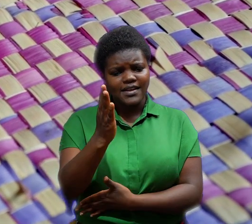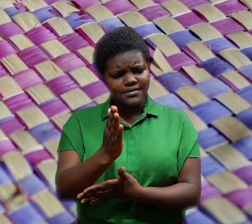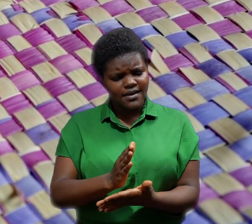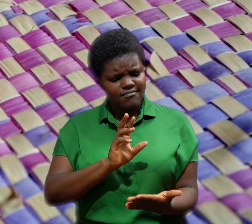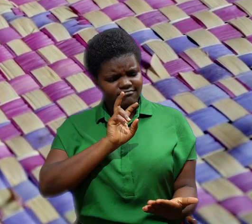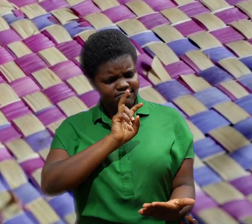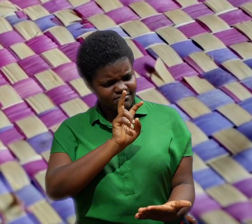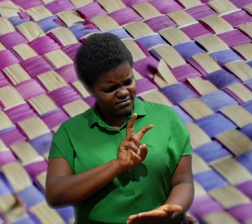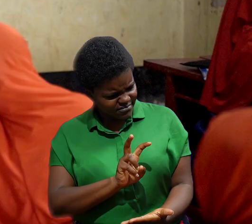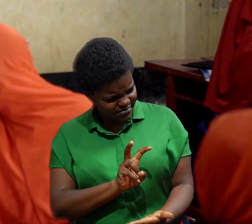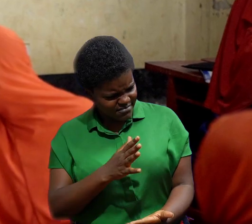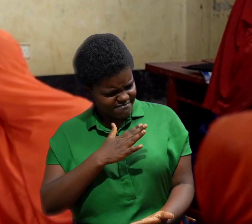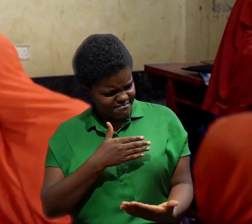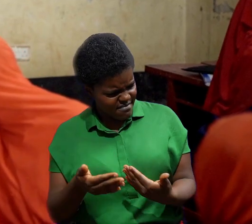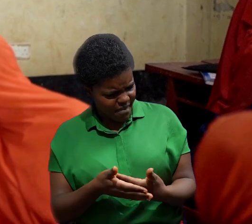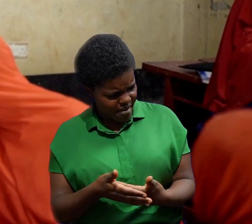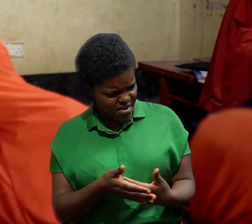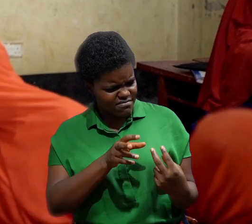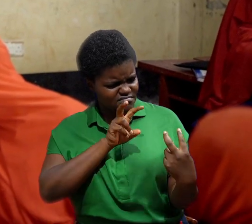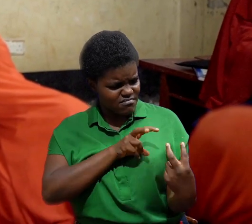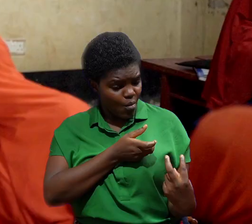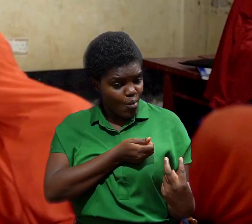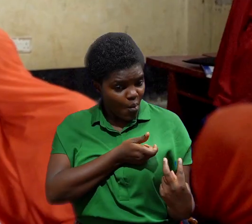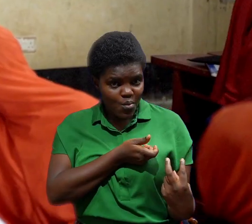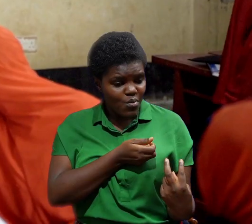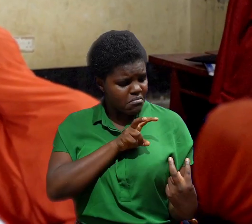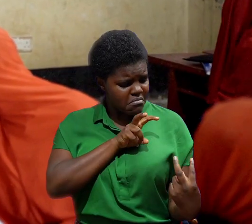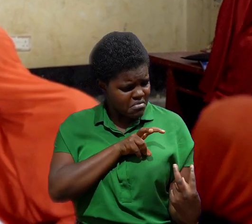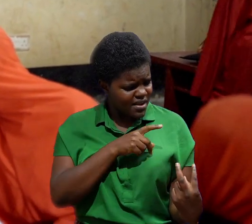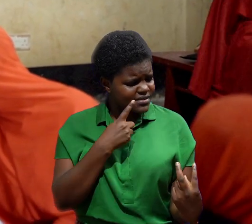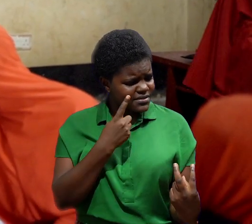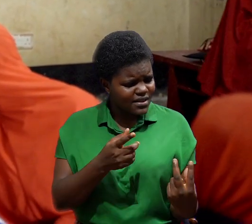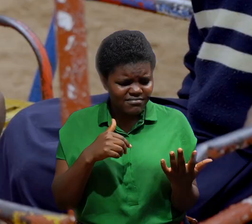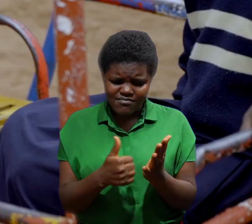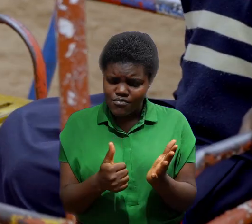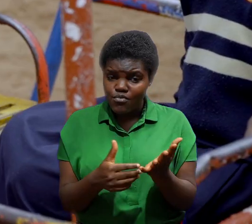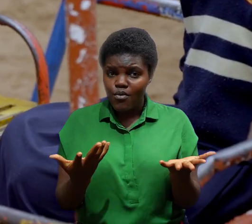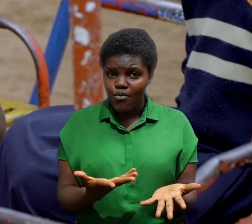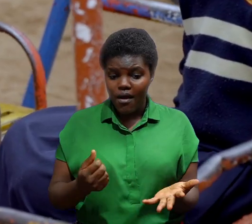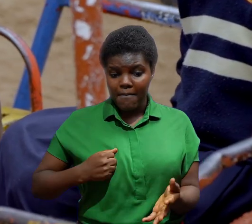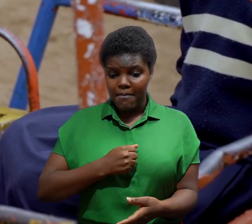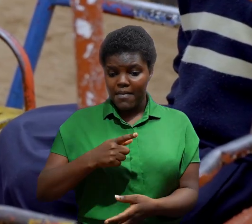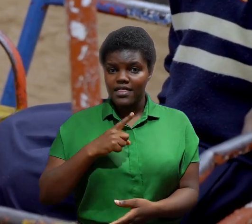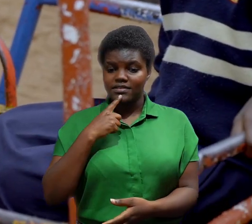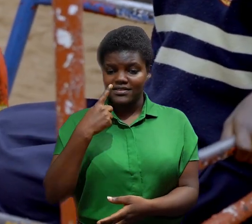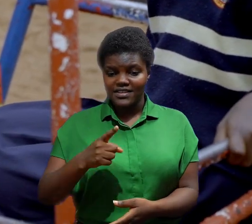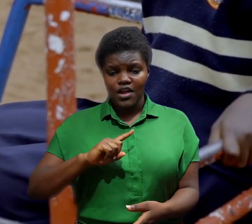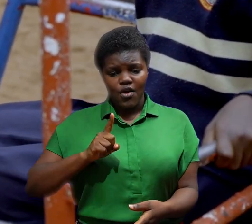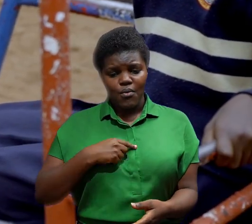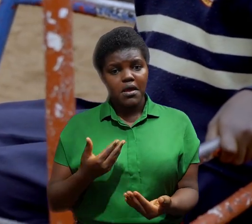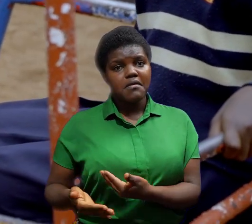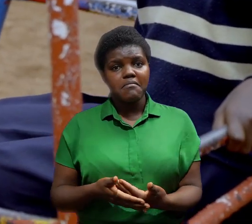several observations of the baby's eye contact, she grew concerned. Omwana bwe nalinga